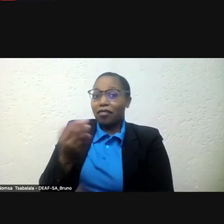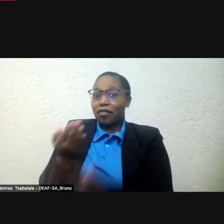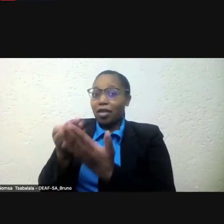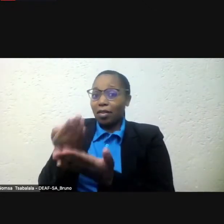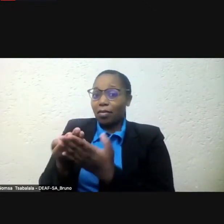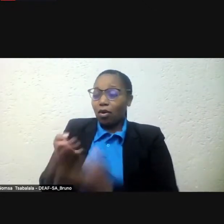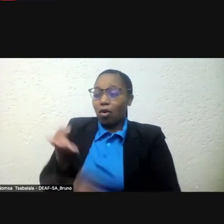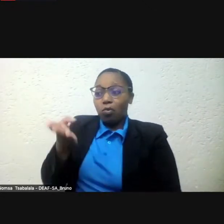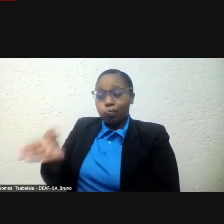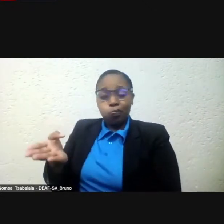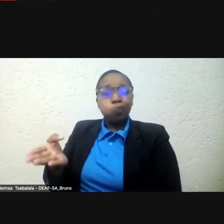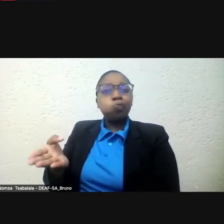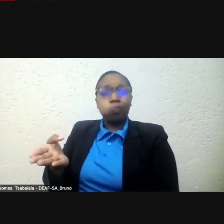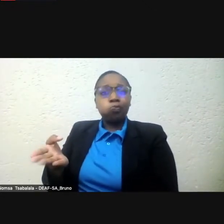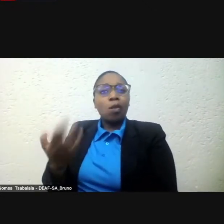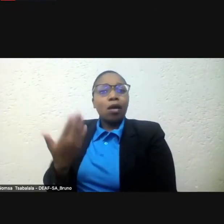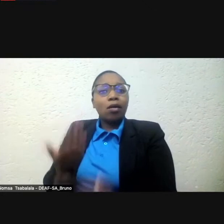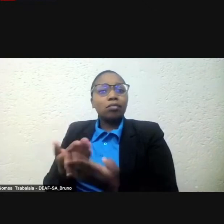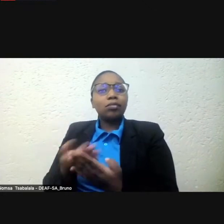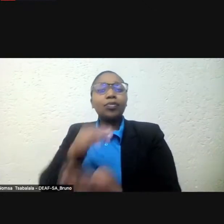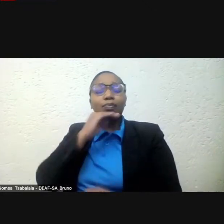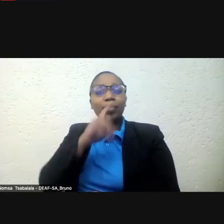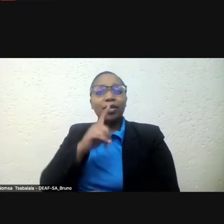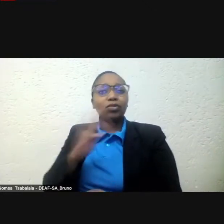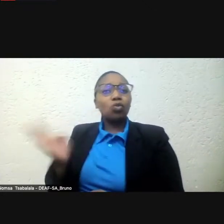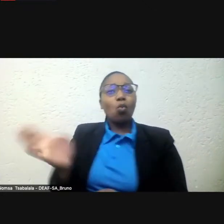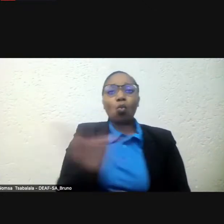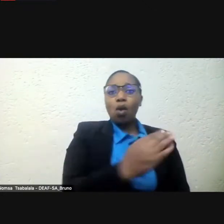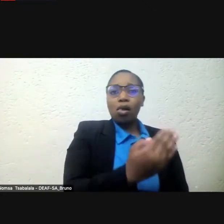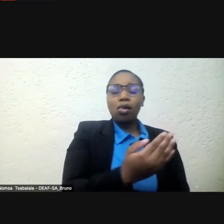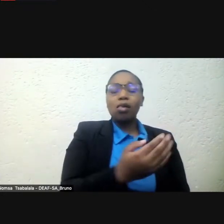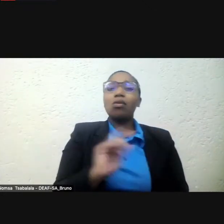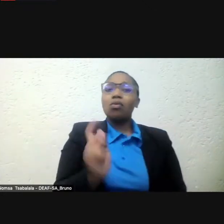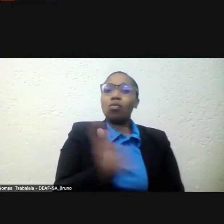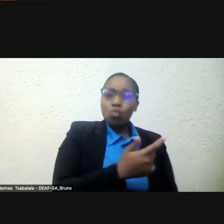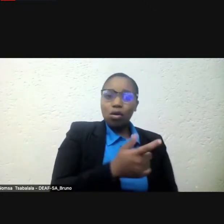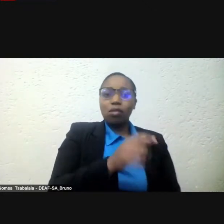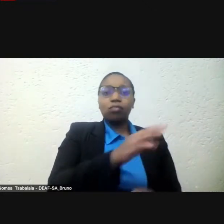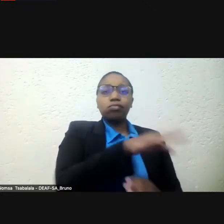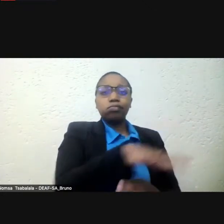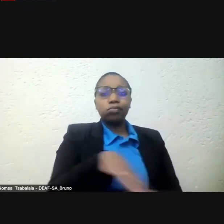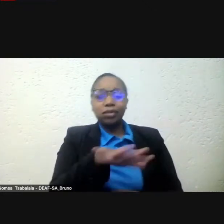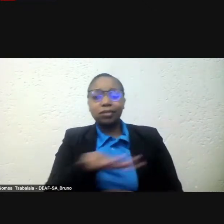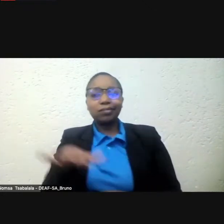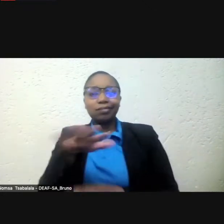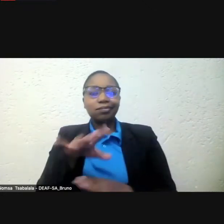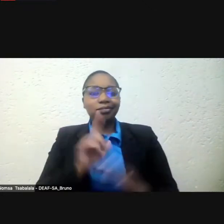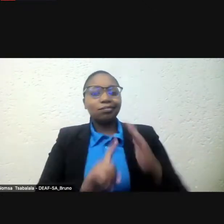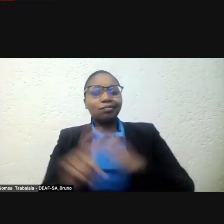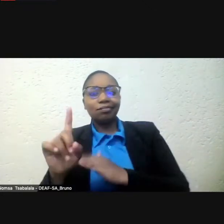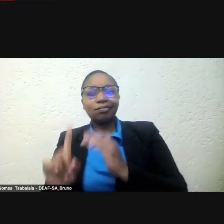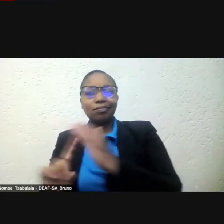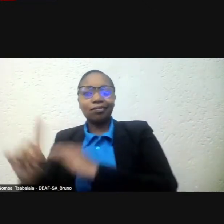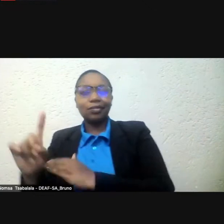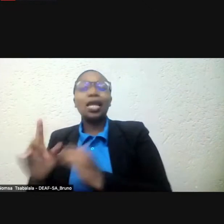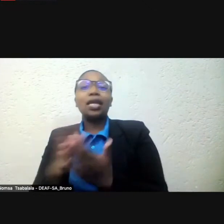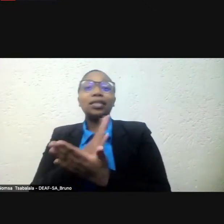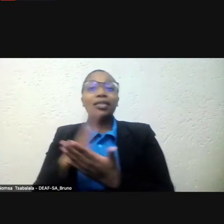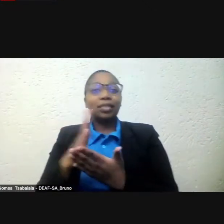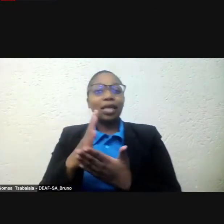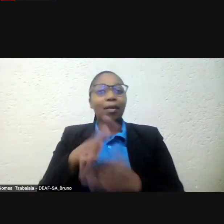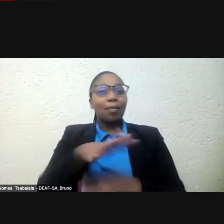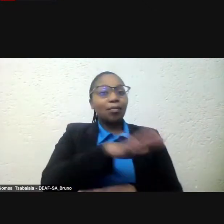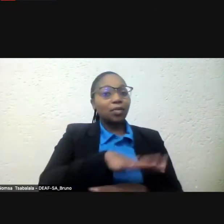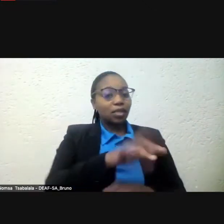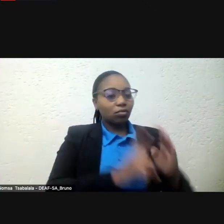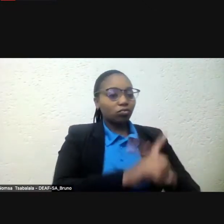site, then it is available at that site. There may be a few sites that only have Johnson & Johnson vaccine